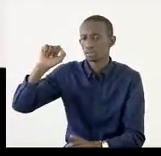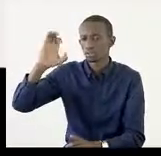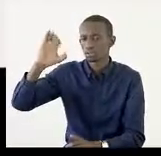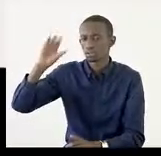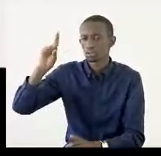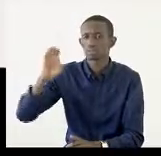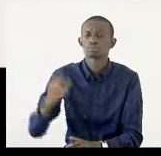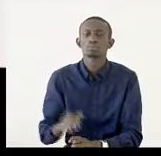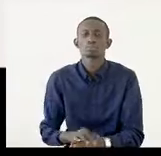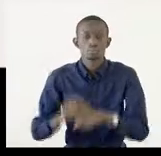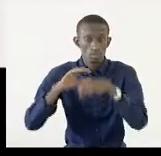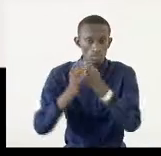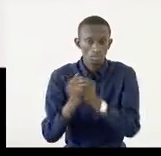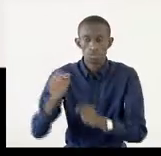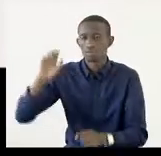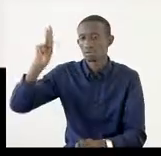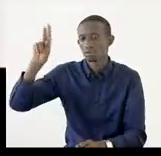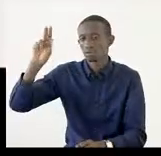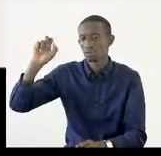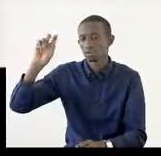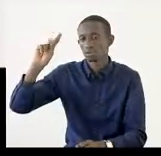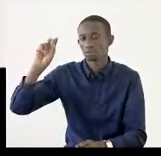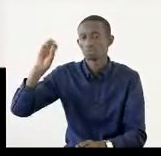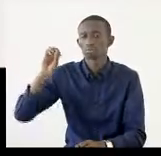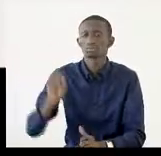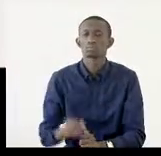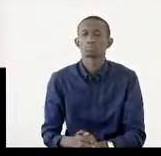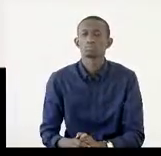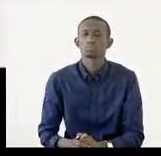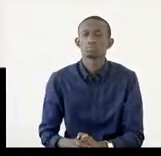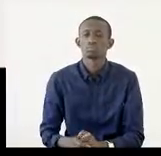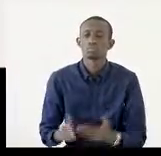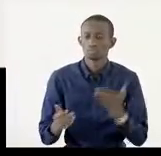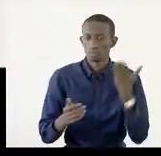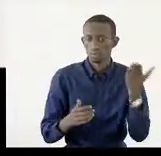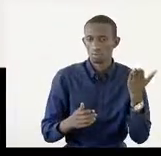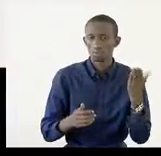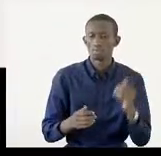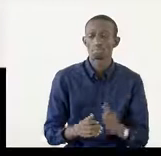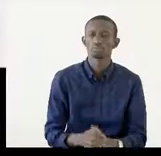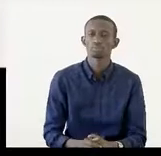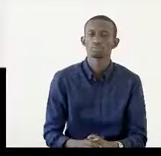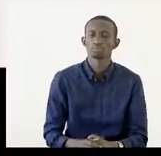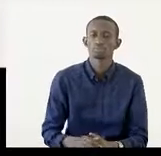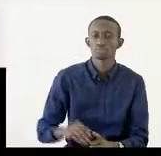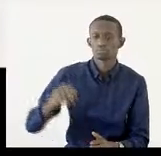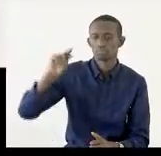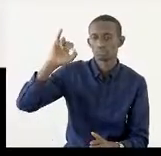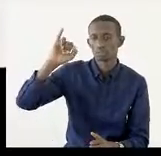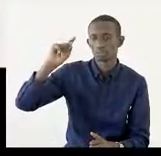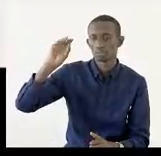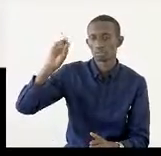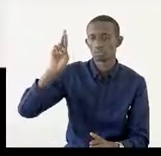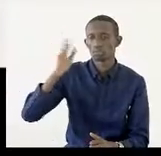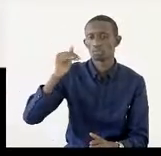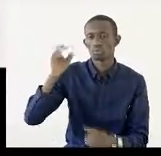the ketone, and then the ketone is nitrated, and then it goes to the nitro group on position